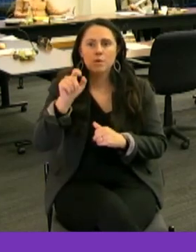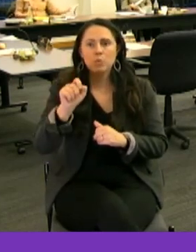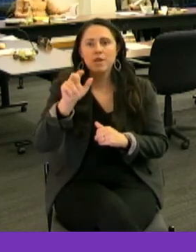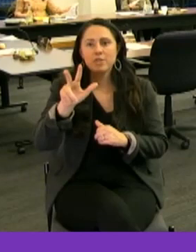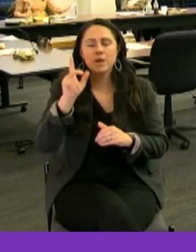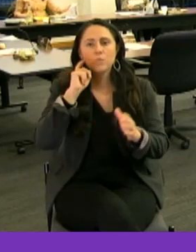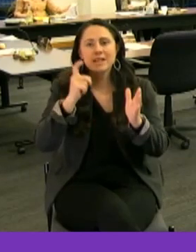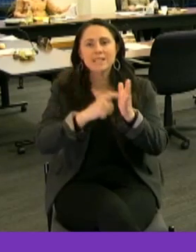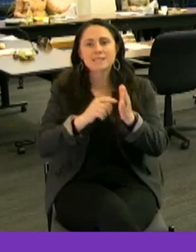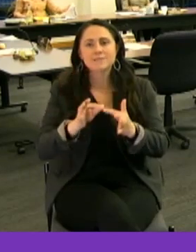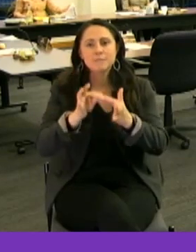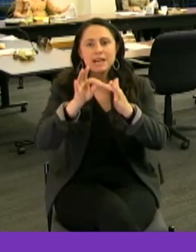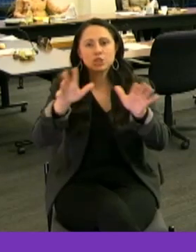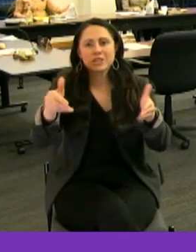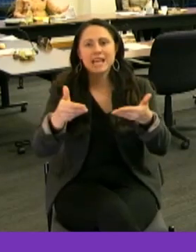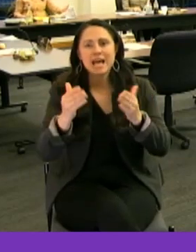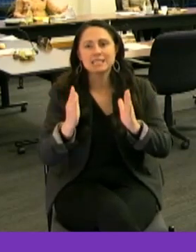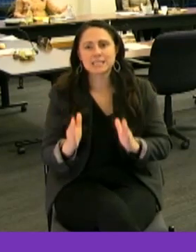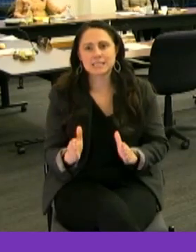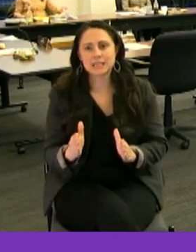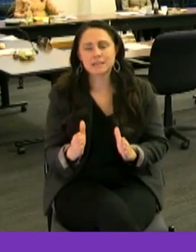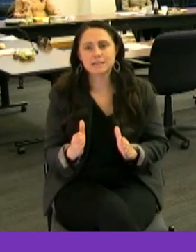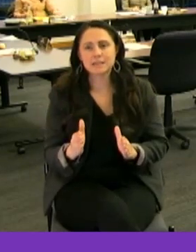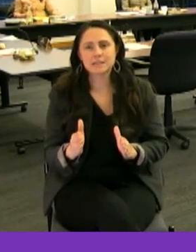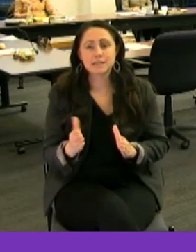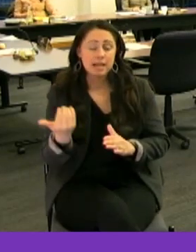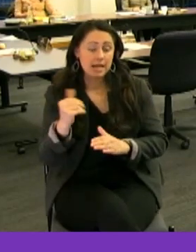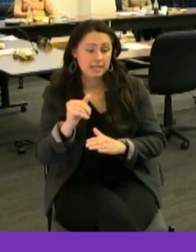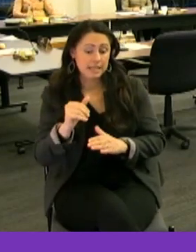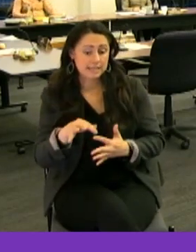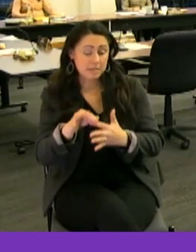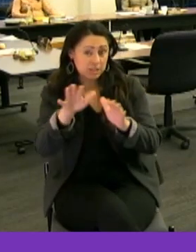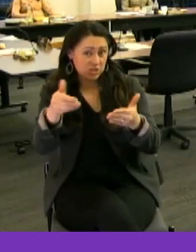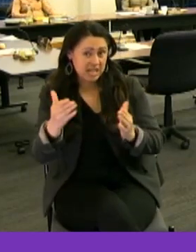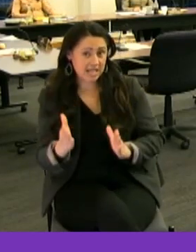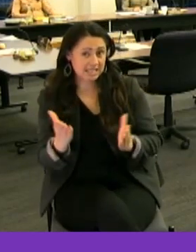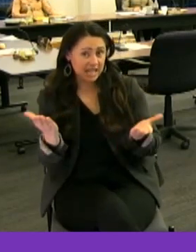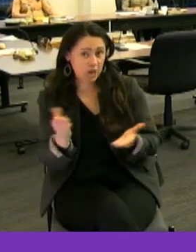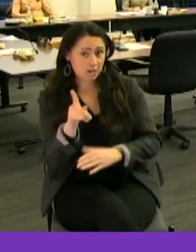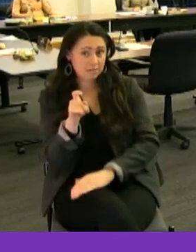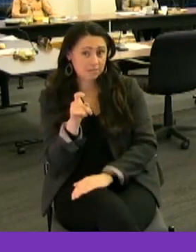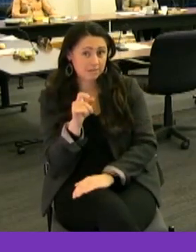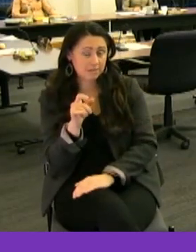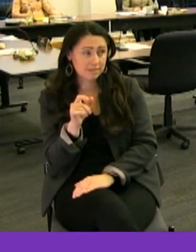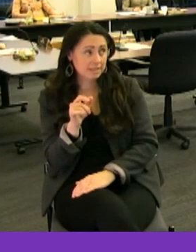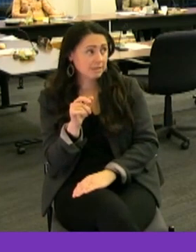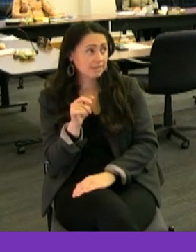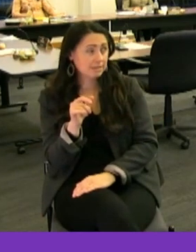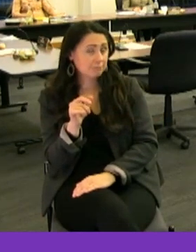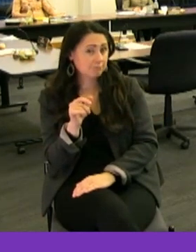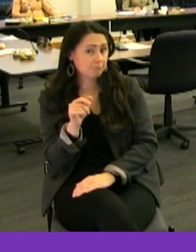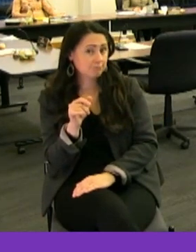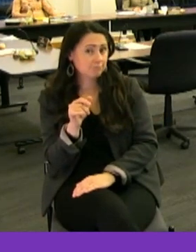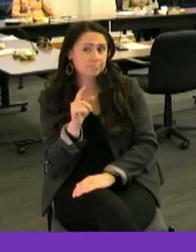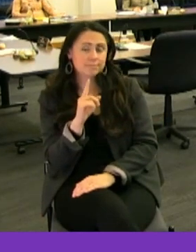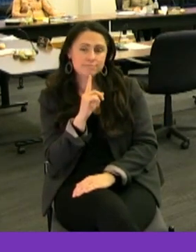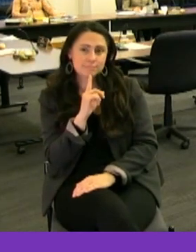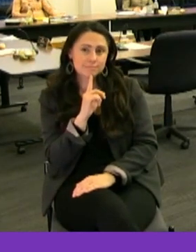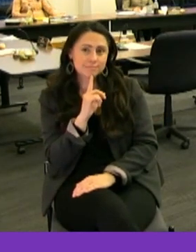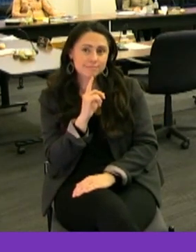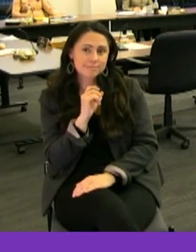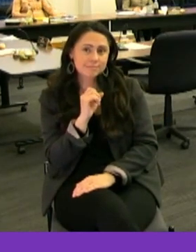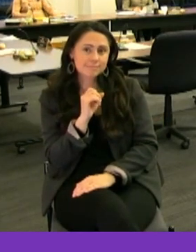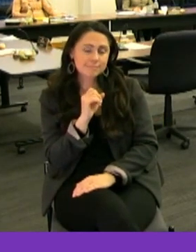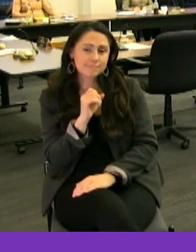1.3 recognition of special guests. Any special guests here? Besides, you know,